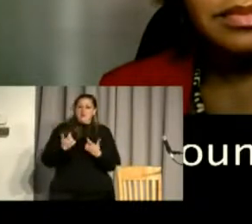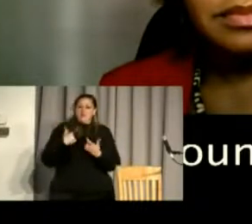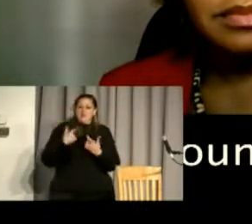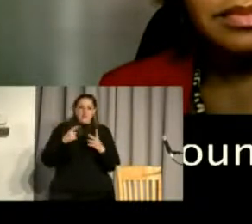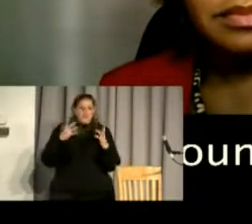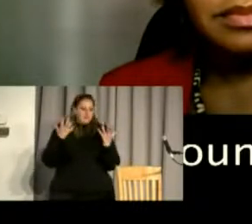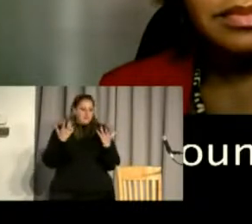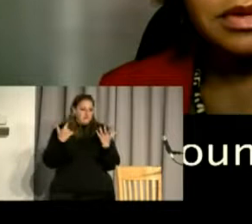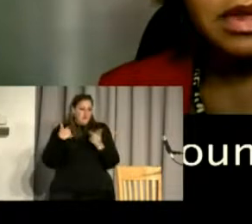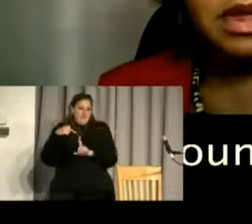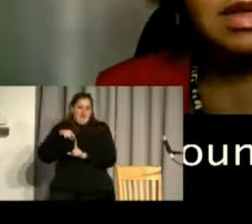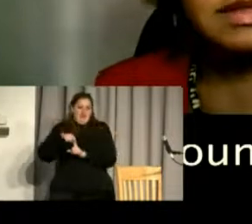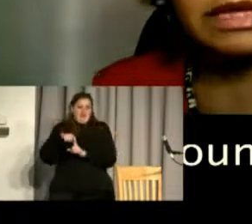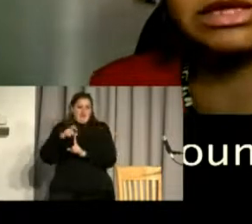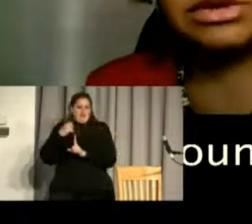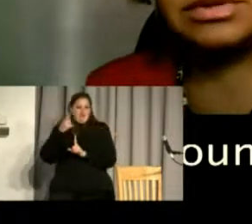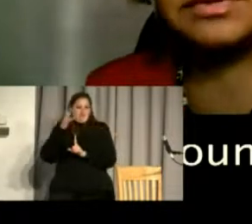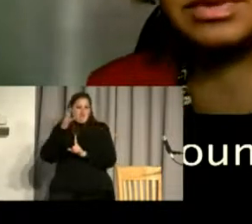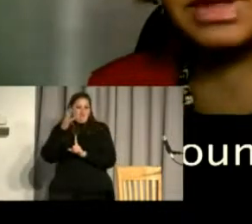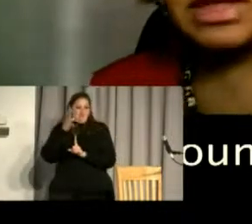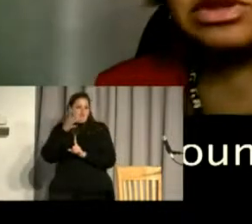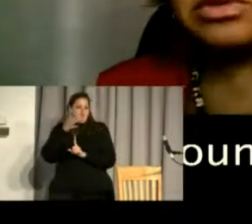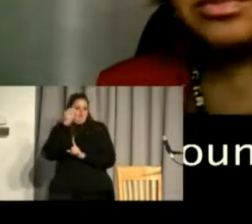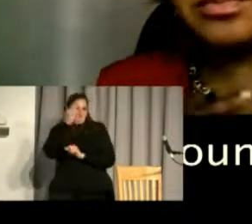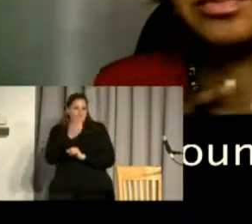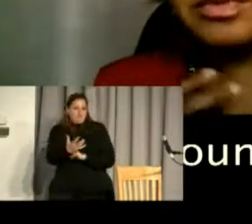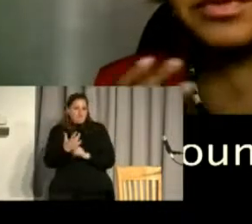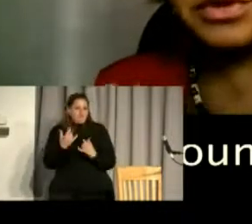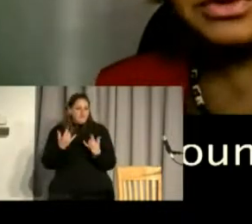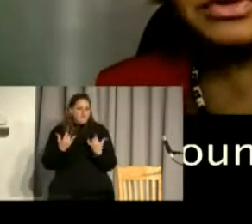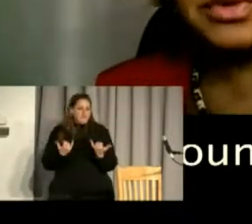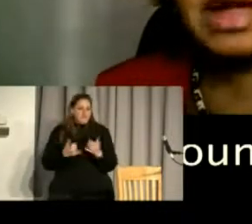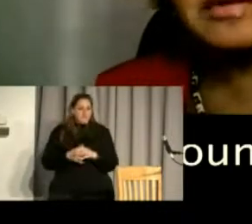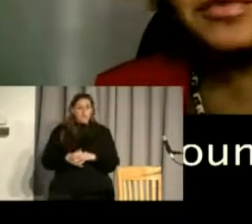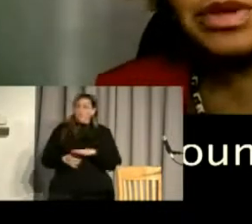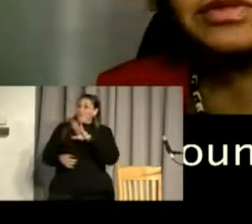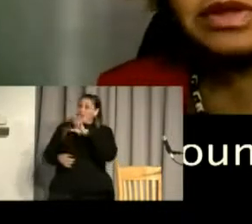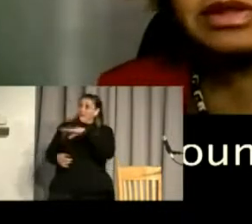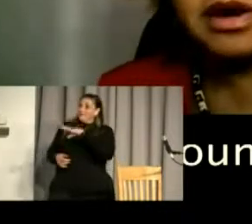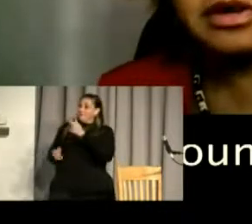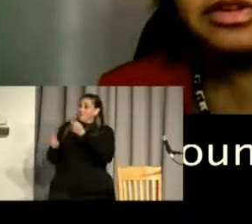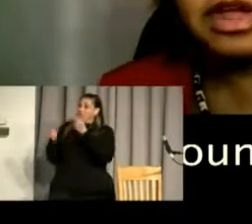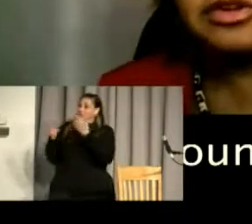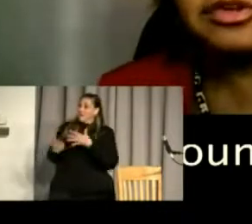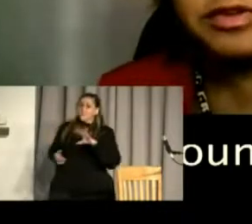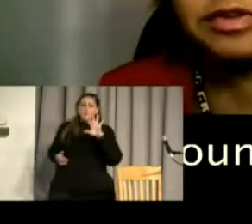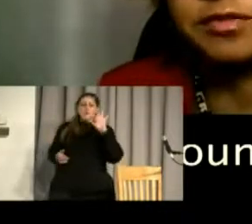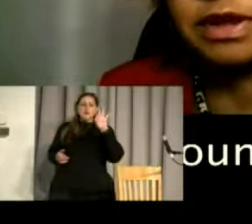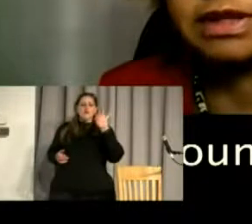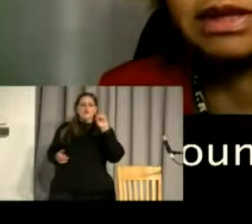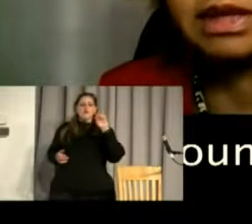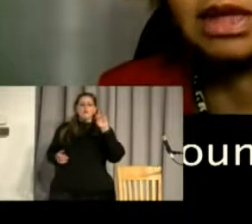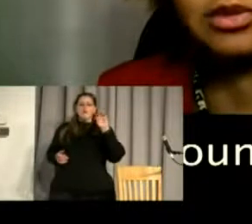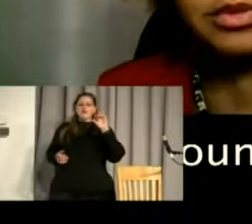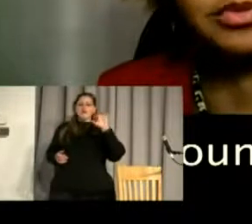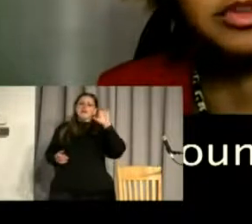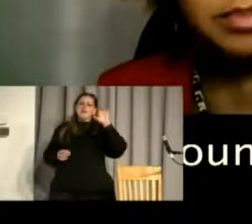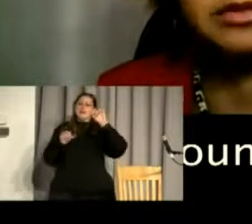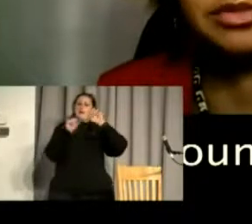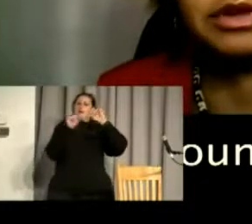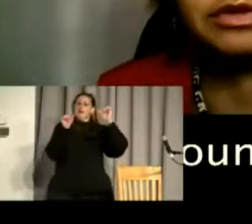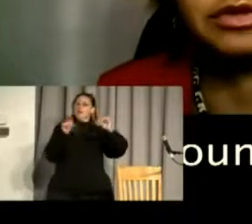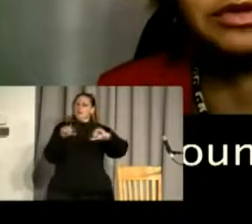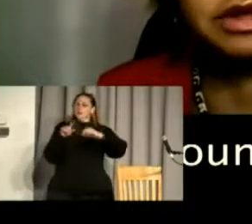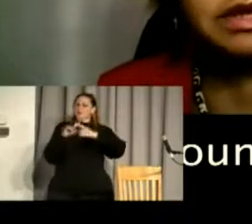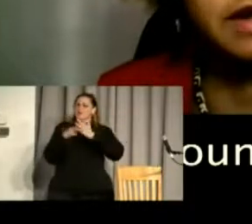you today. Thank you. So can you further describe forensic architecture specifically with